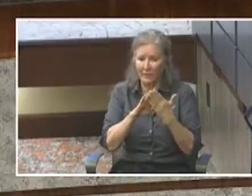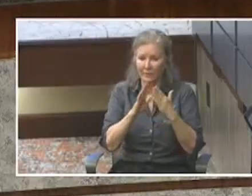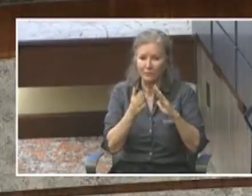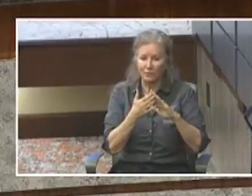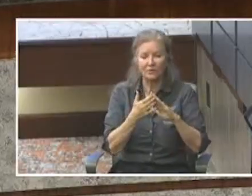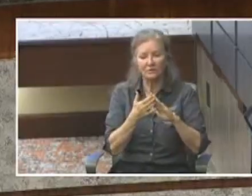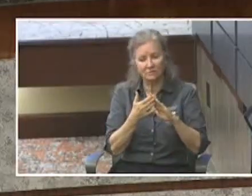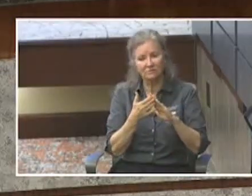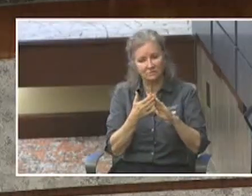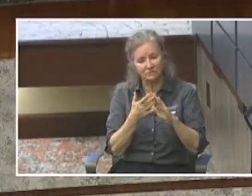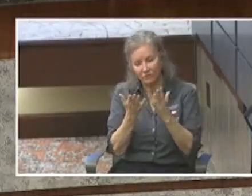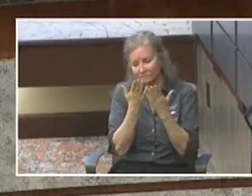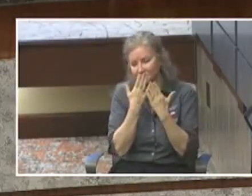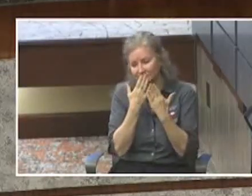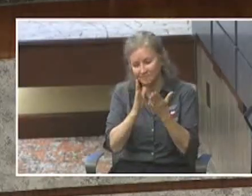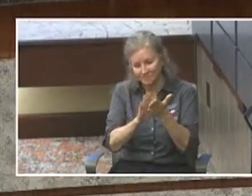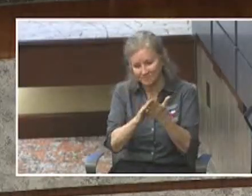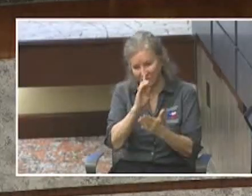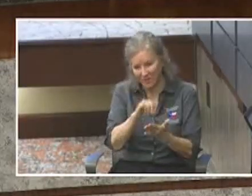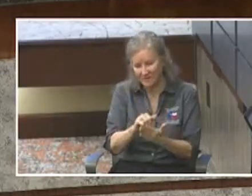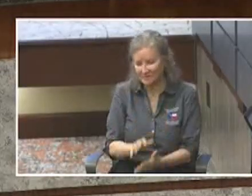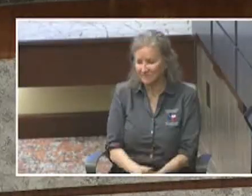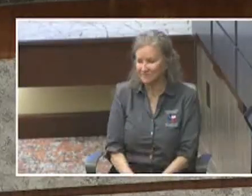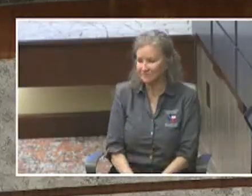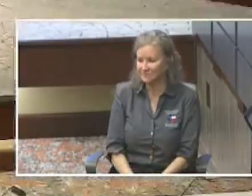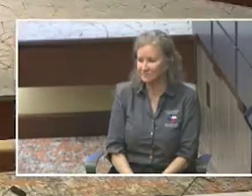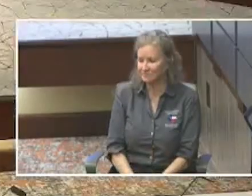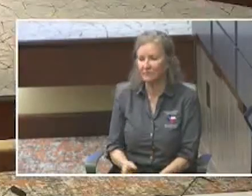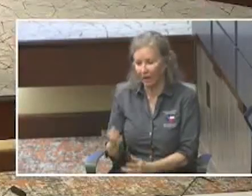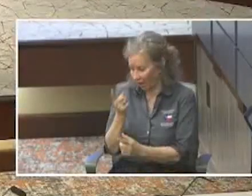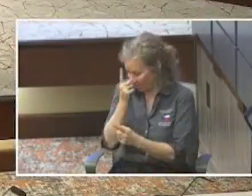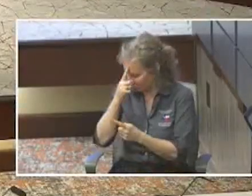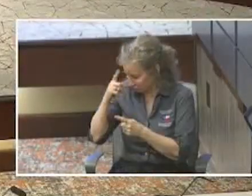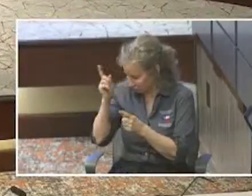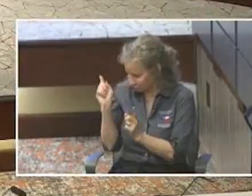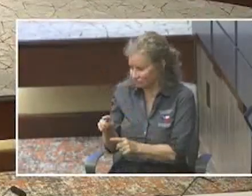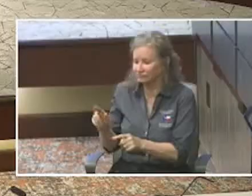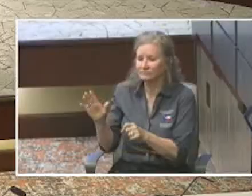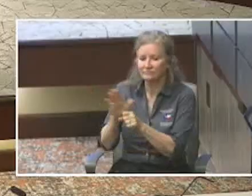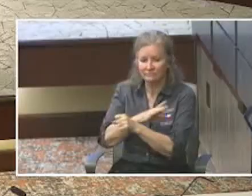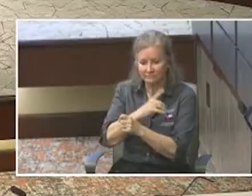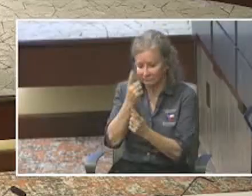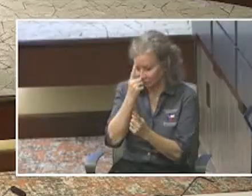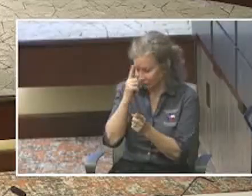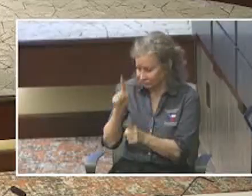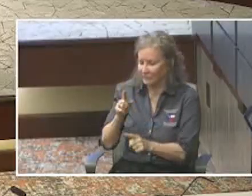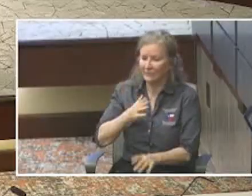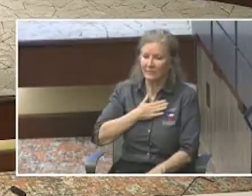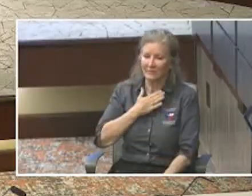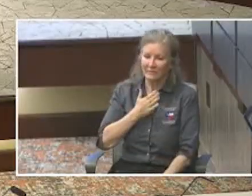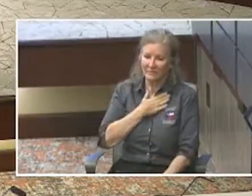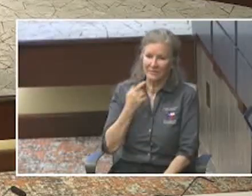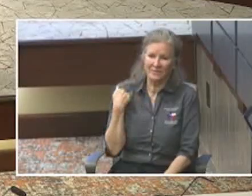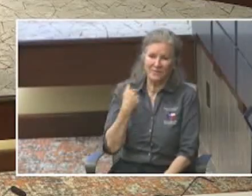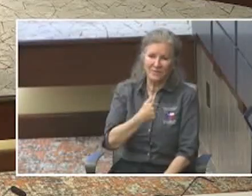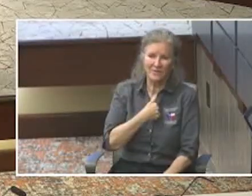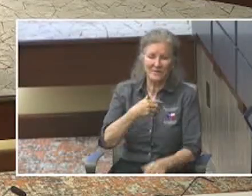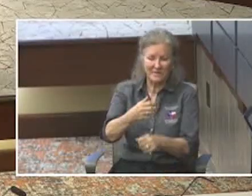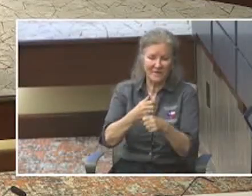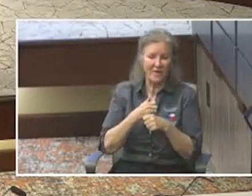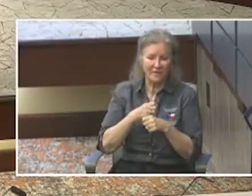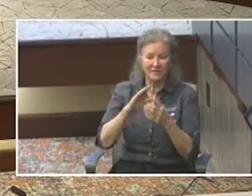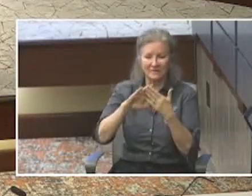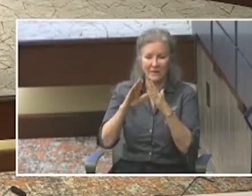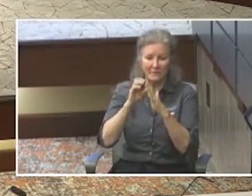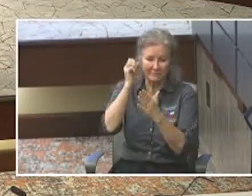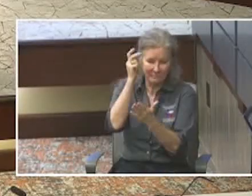that. Yeah, I echo that sentiment entirely, and really, really glad that we got the seal of approval from the